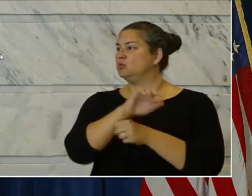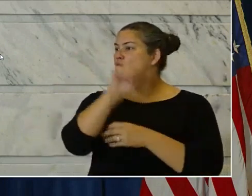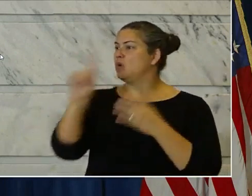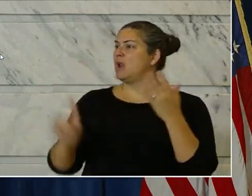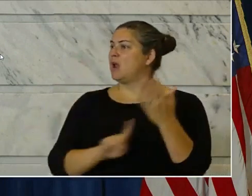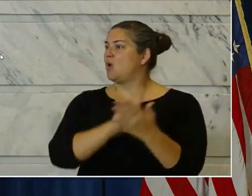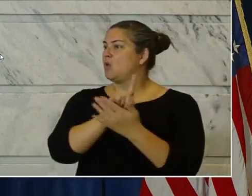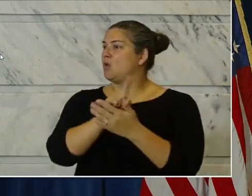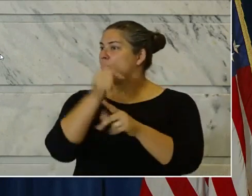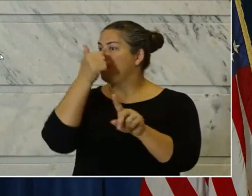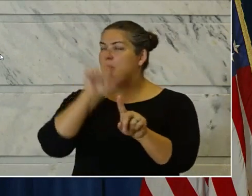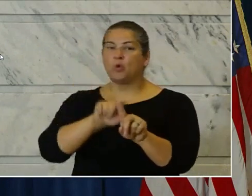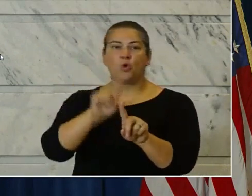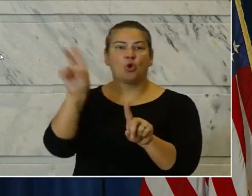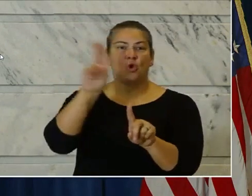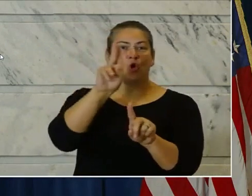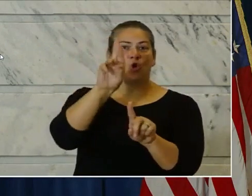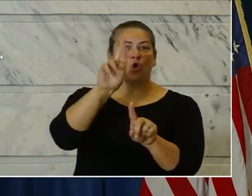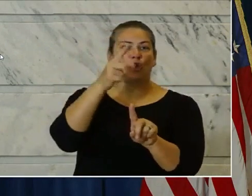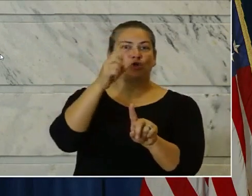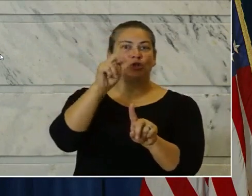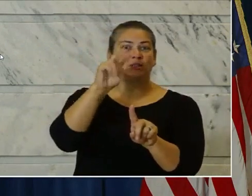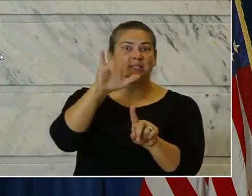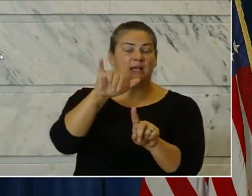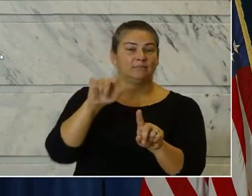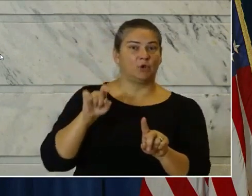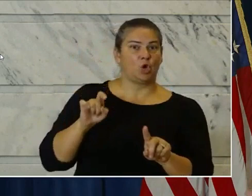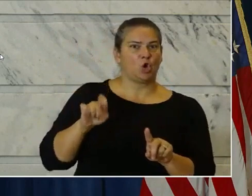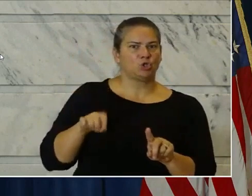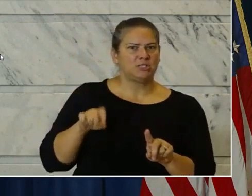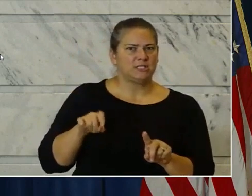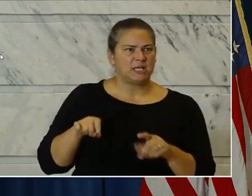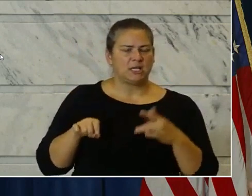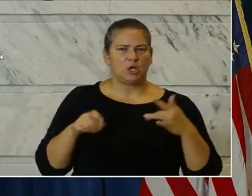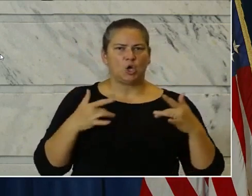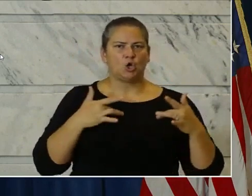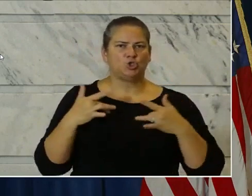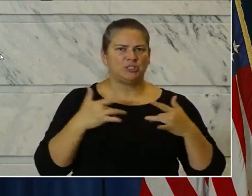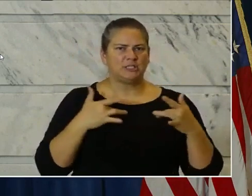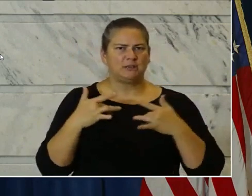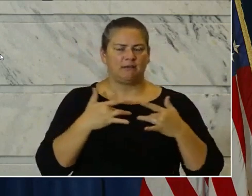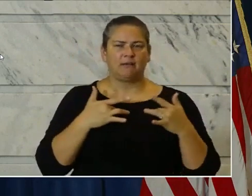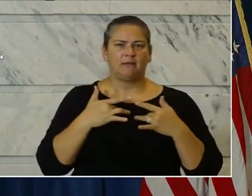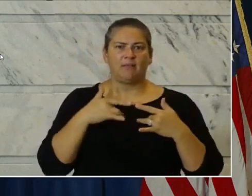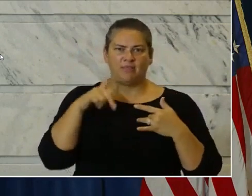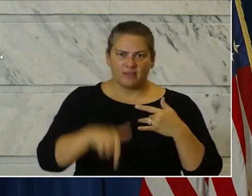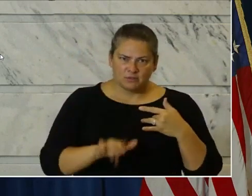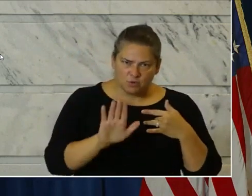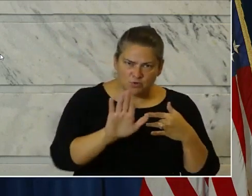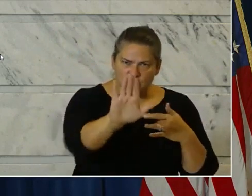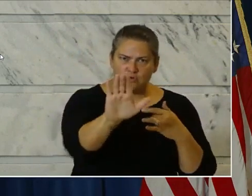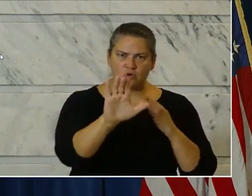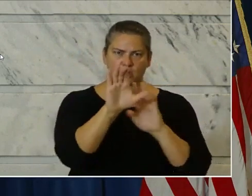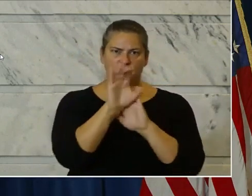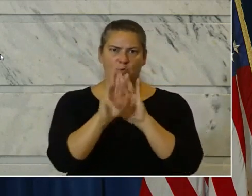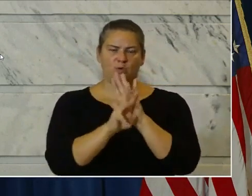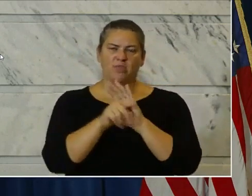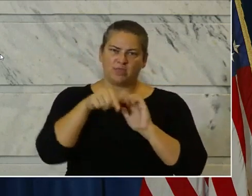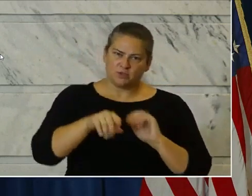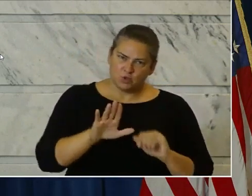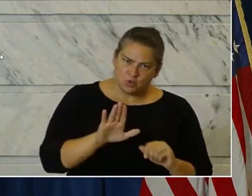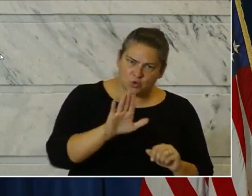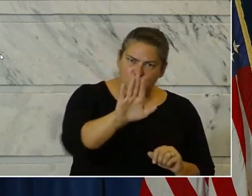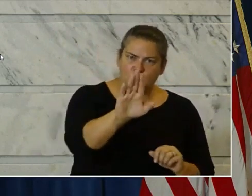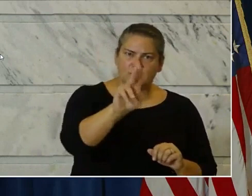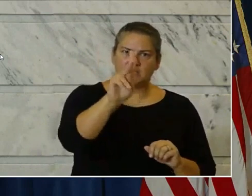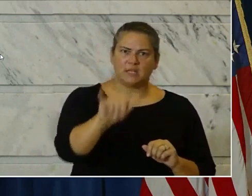Urgency. This is your Commonwealth. This is your country. How we do against this virus depends on your urgency and those